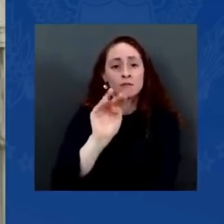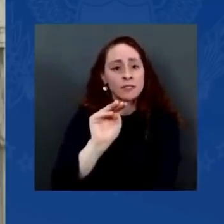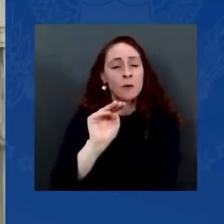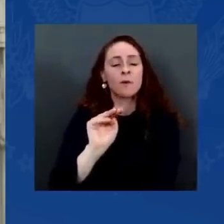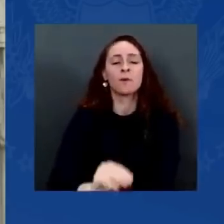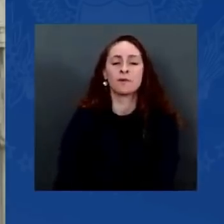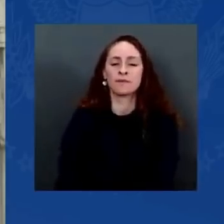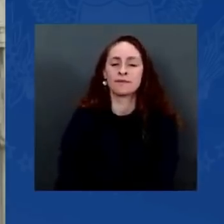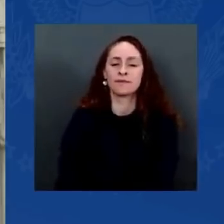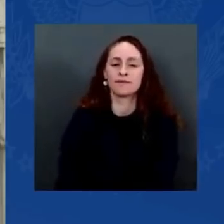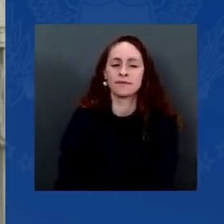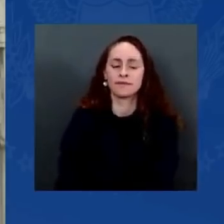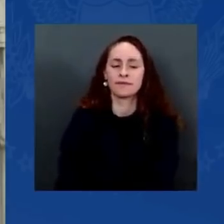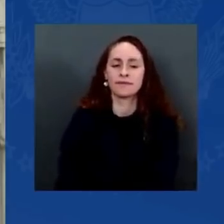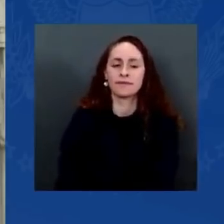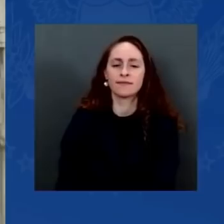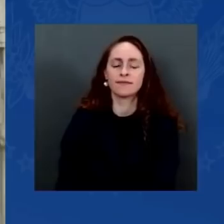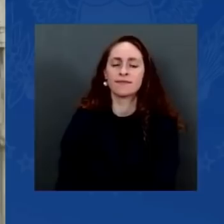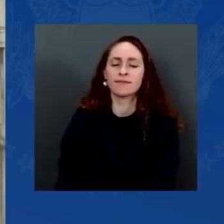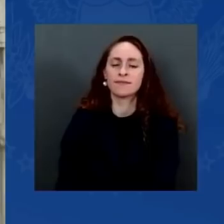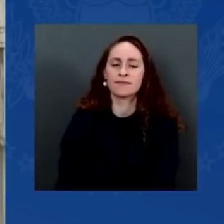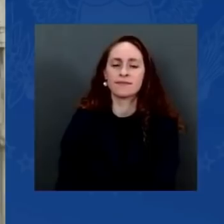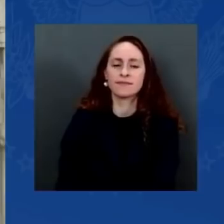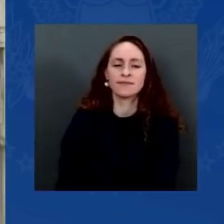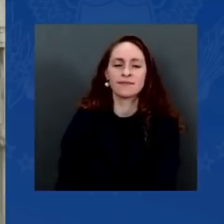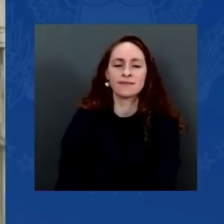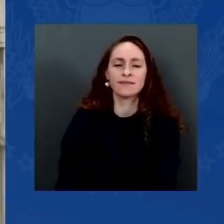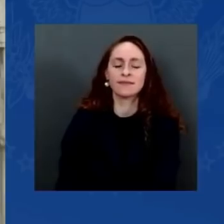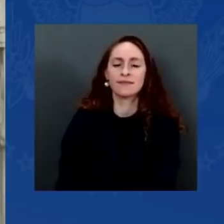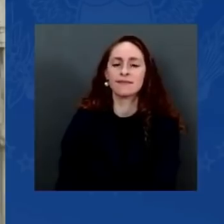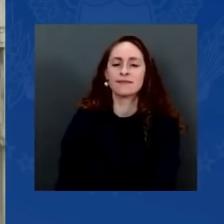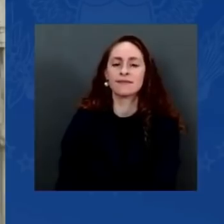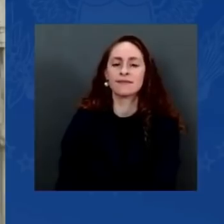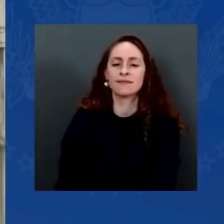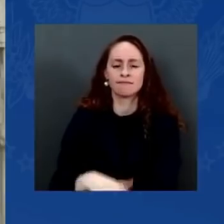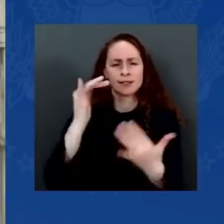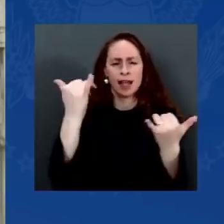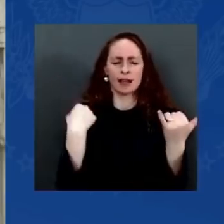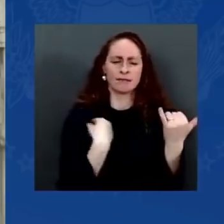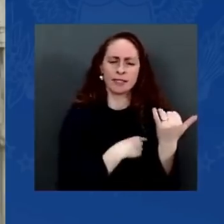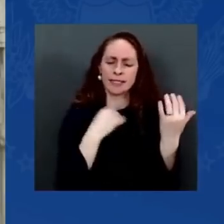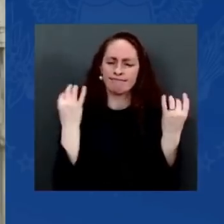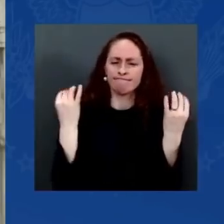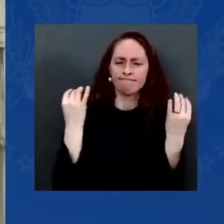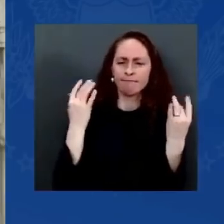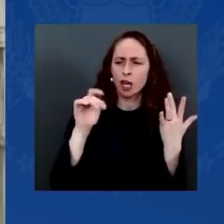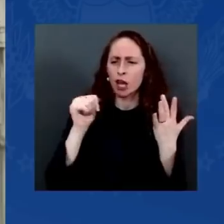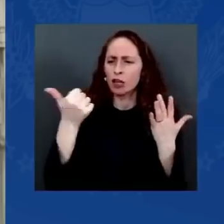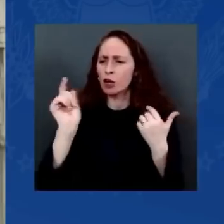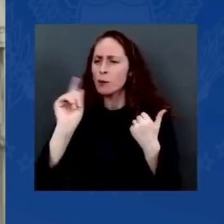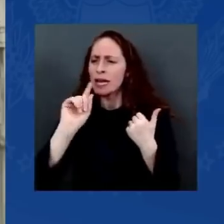stand up new sites in areas where there is a high demand. These steps are going to help us add more and more